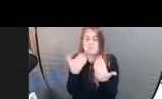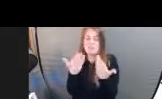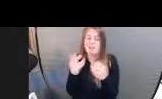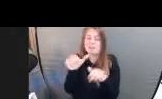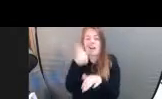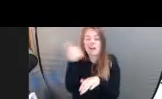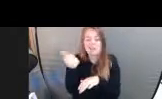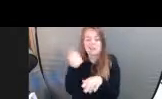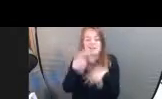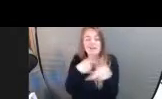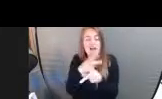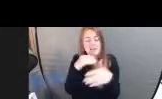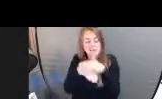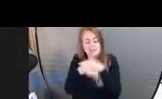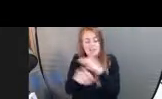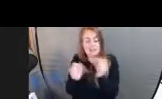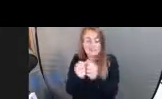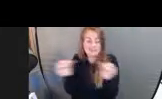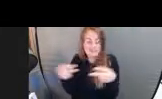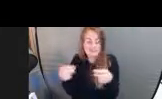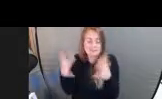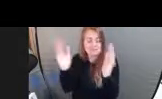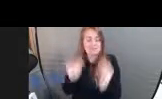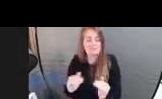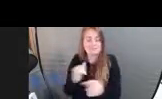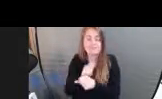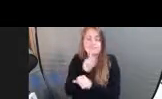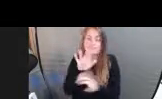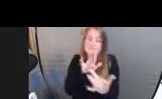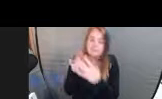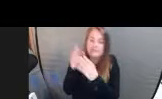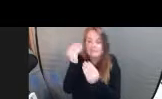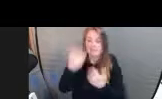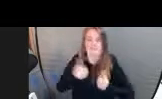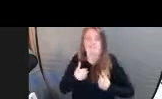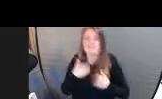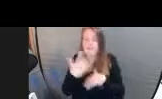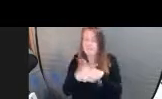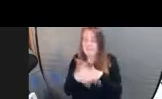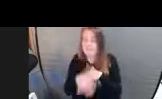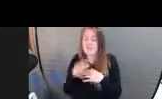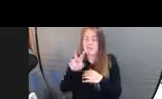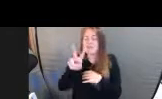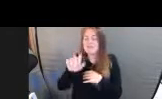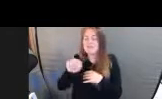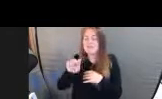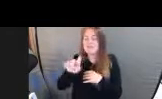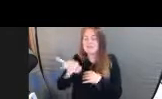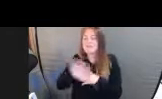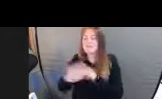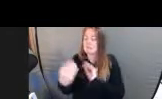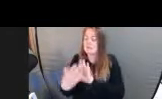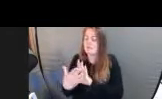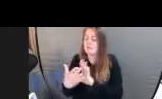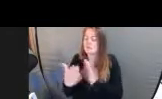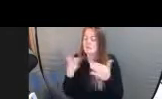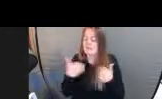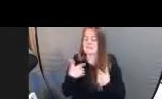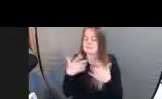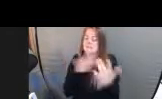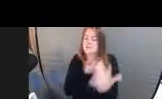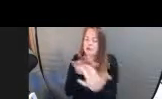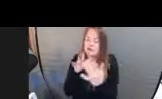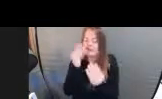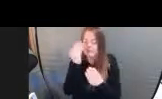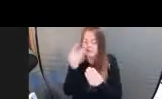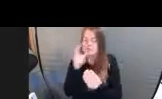alternative formats. And provide your contact details. So we already saw this through Vancity's approach. They provided contact